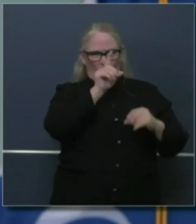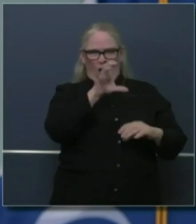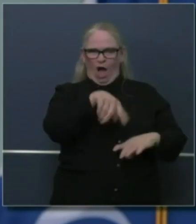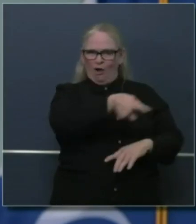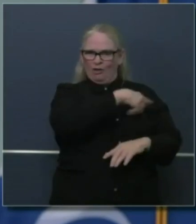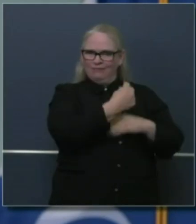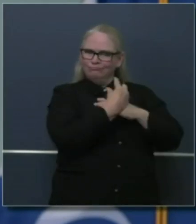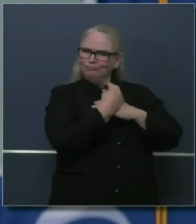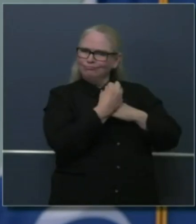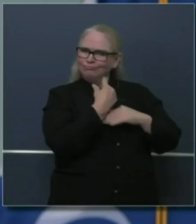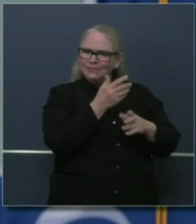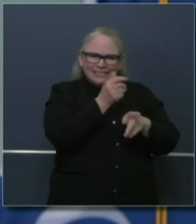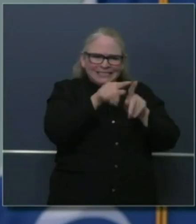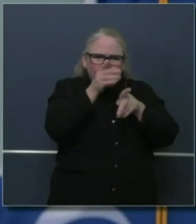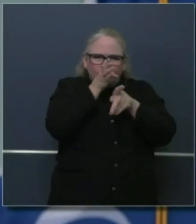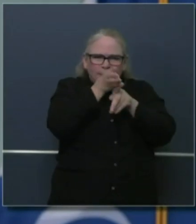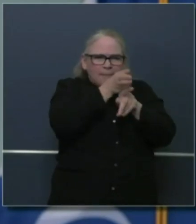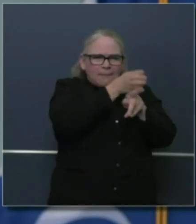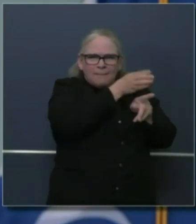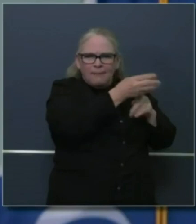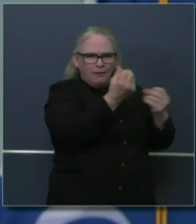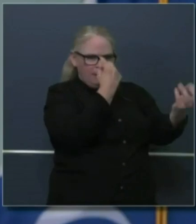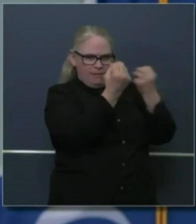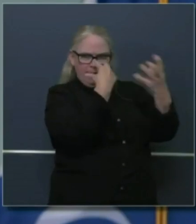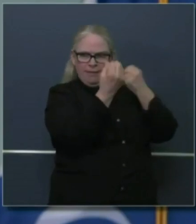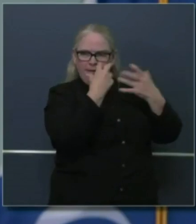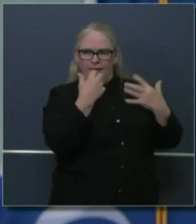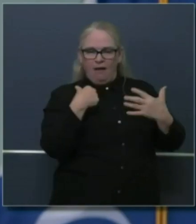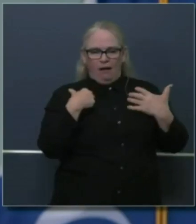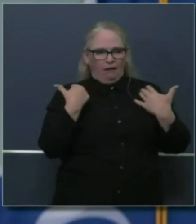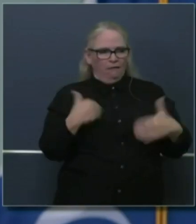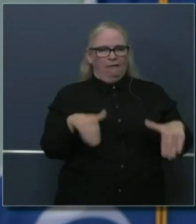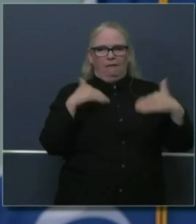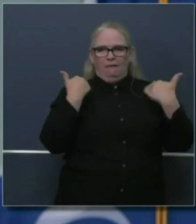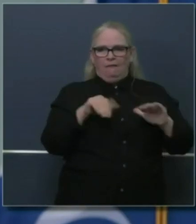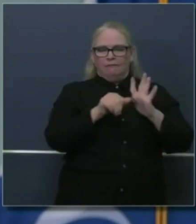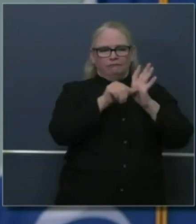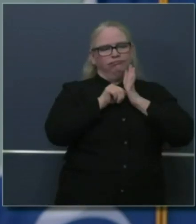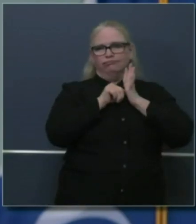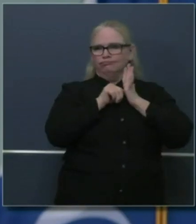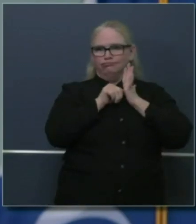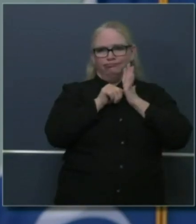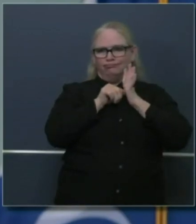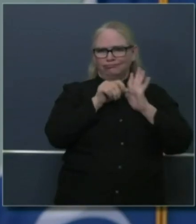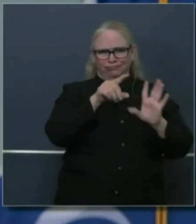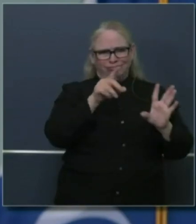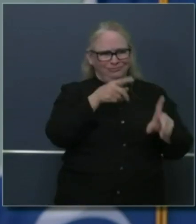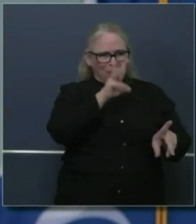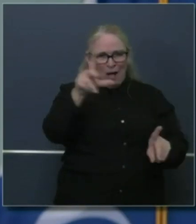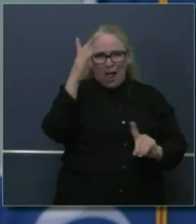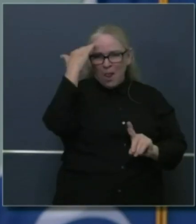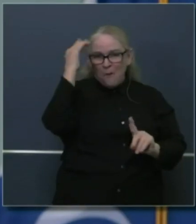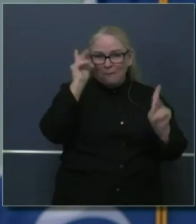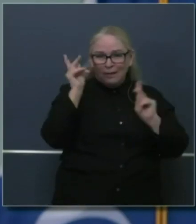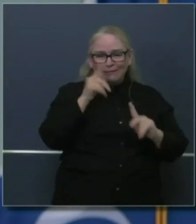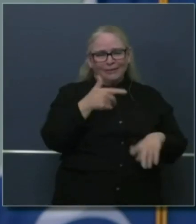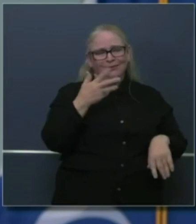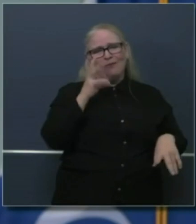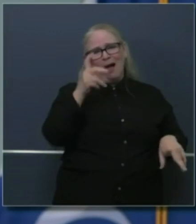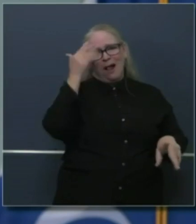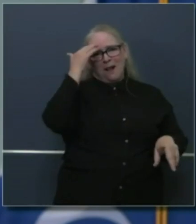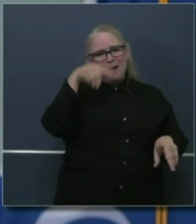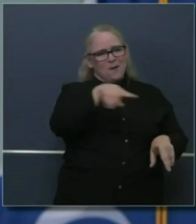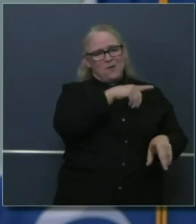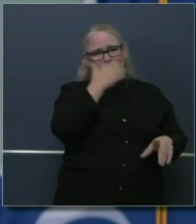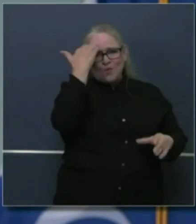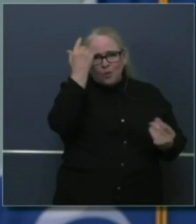economy, from some of the most well-known brand names, from Bob Iger, Tim Cook, on down to some of, not on down,